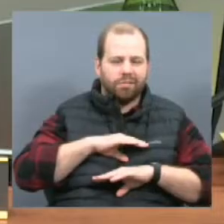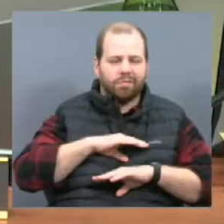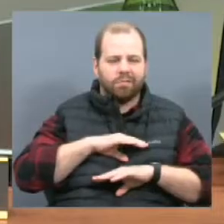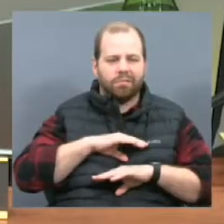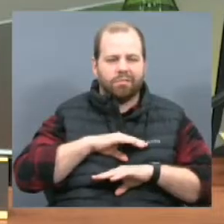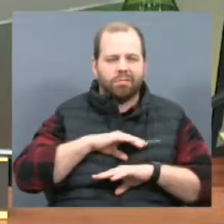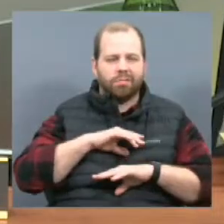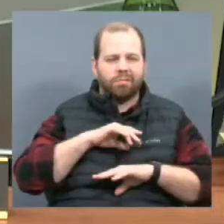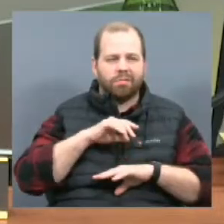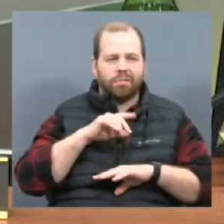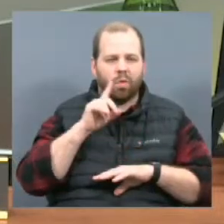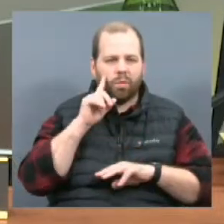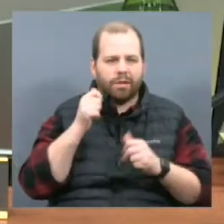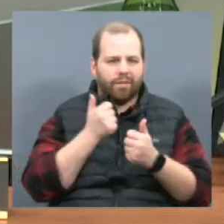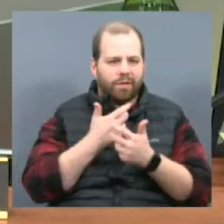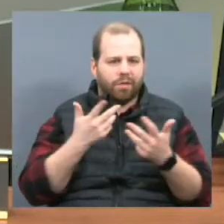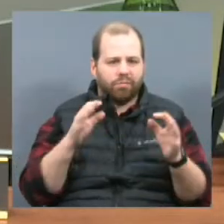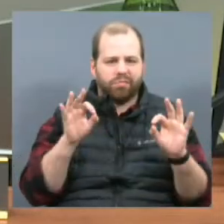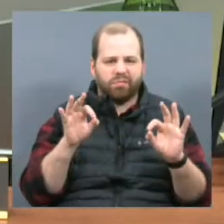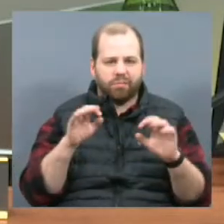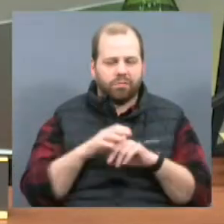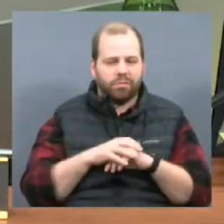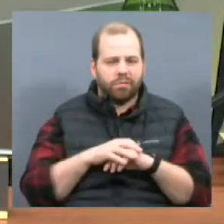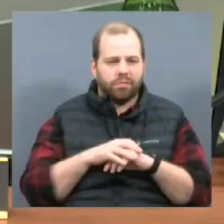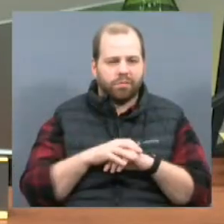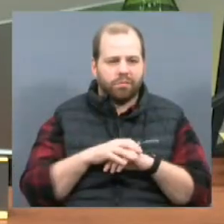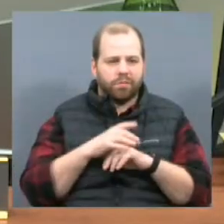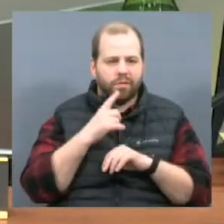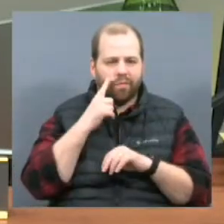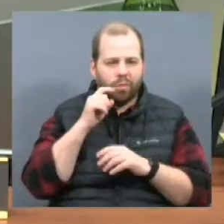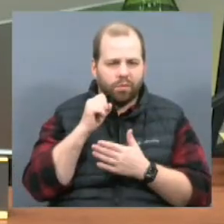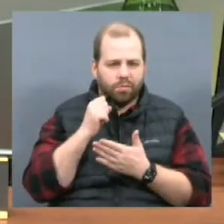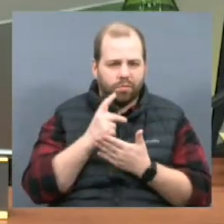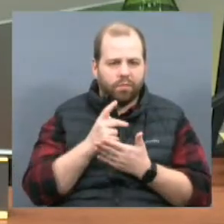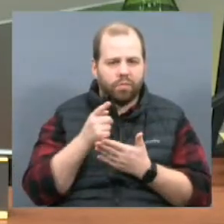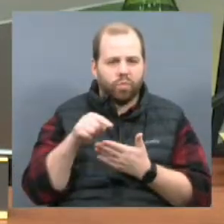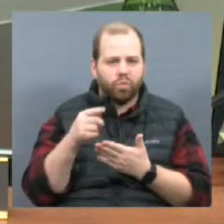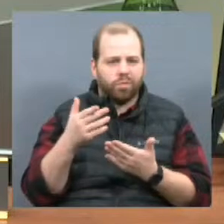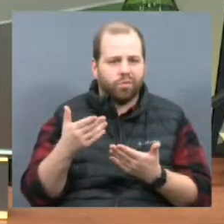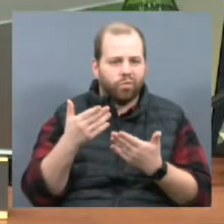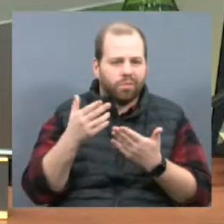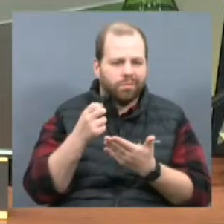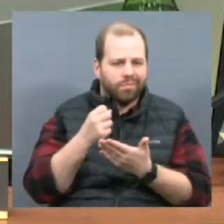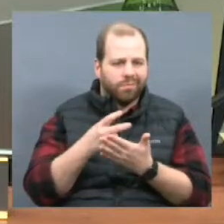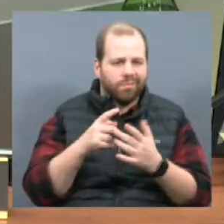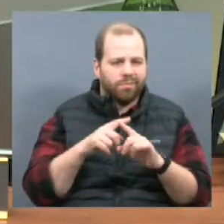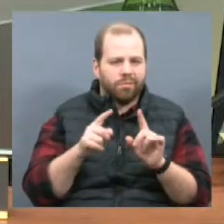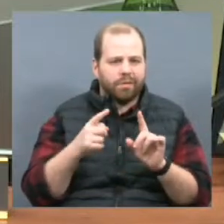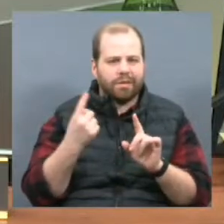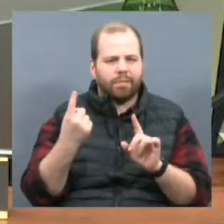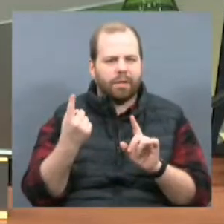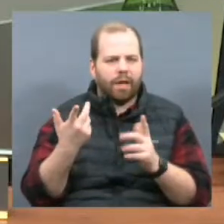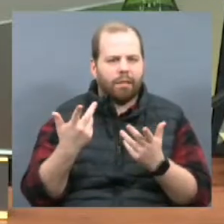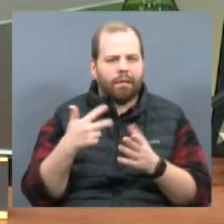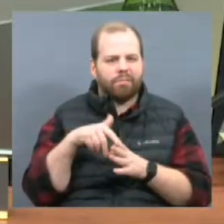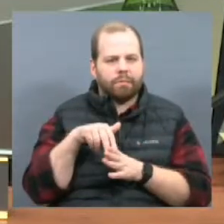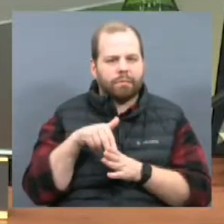was everything on par as far as for approval? I know you all recommend approval, but was there anything that was questionable